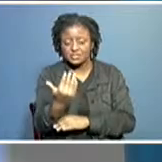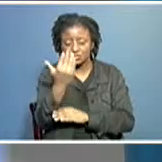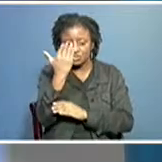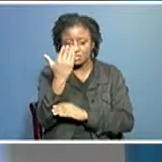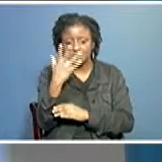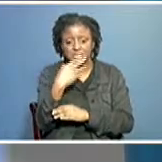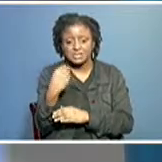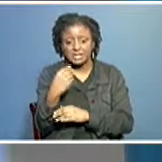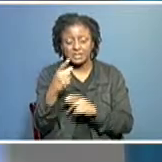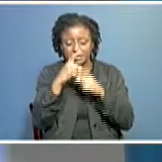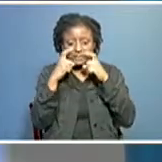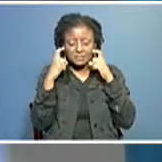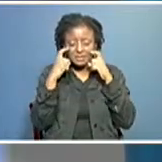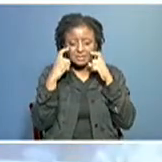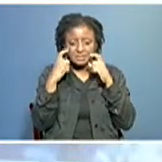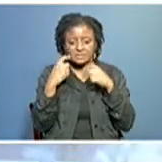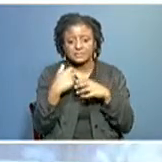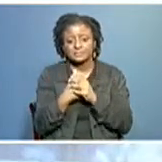Registration Department.